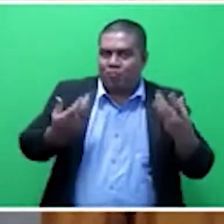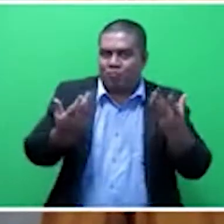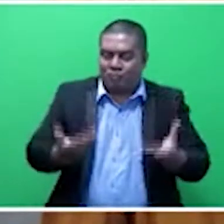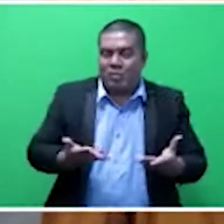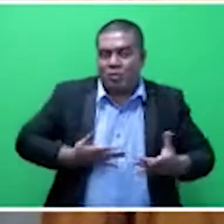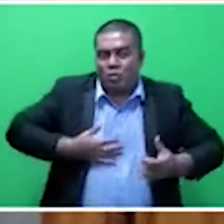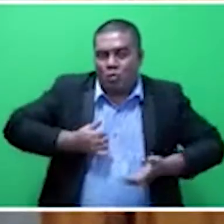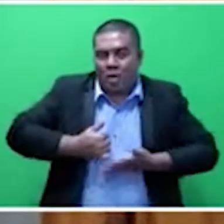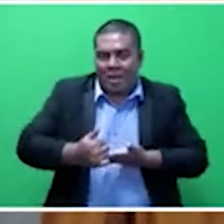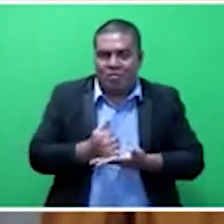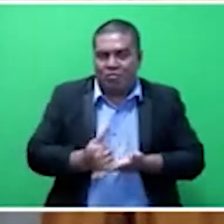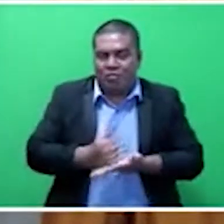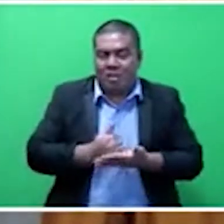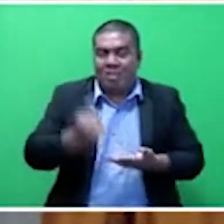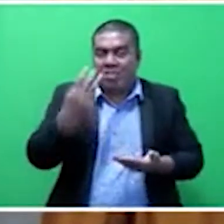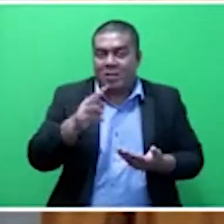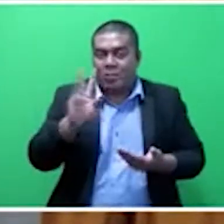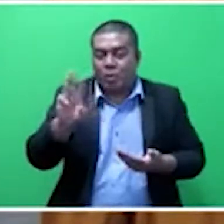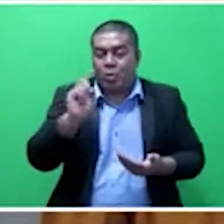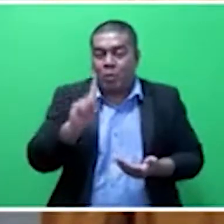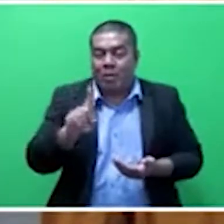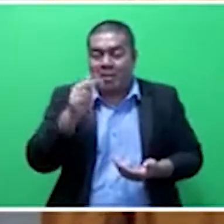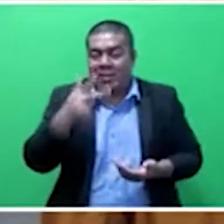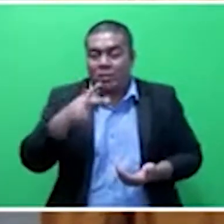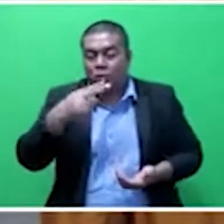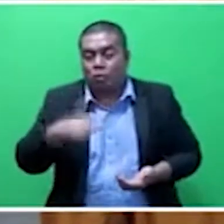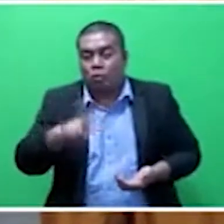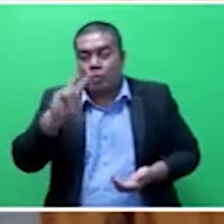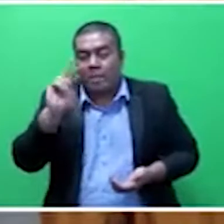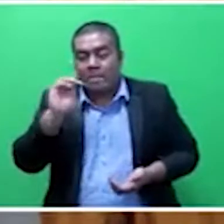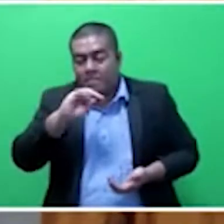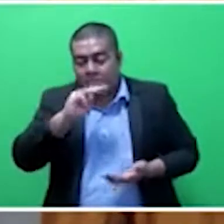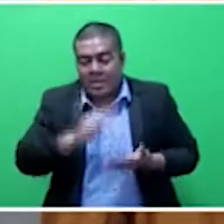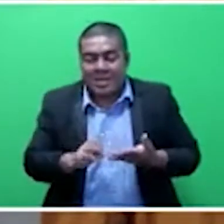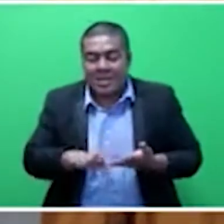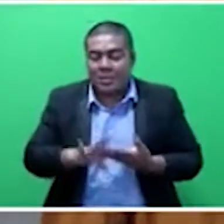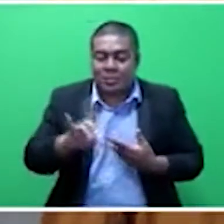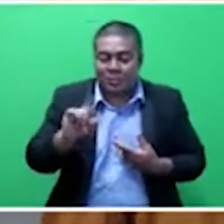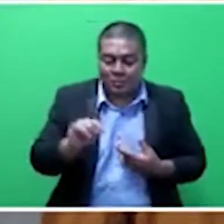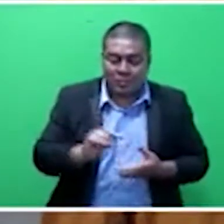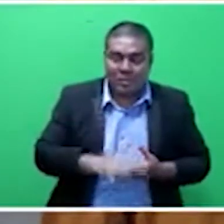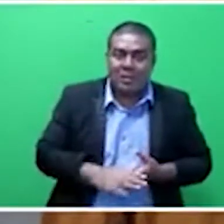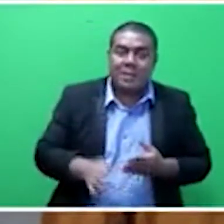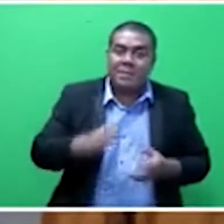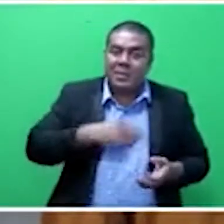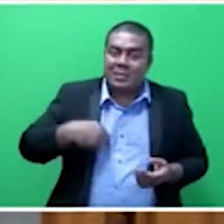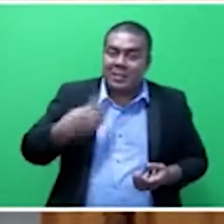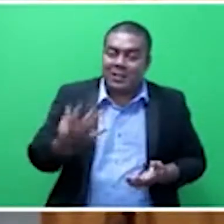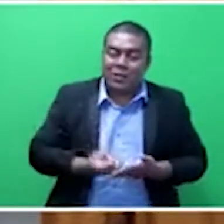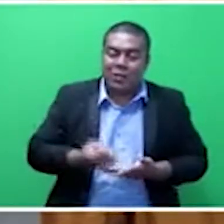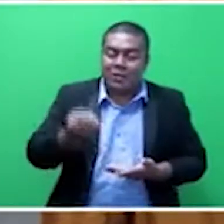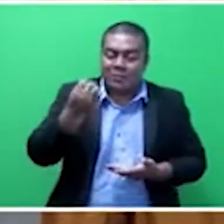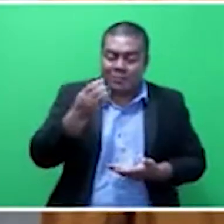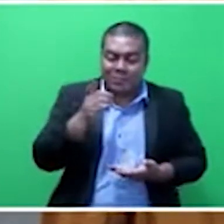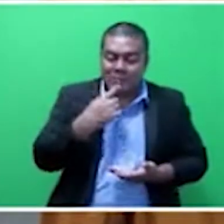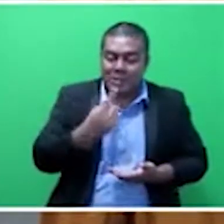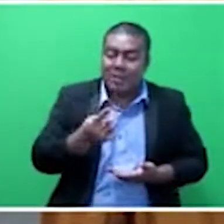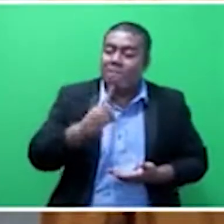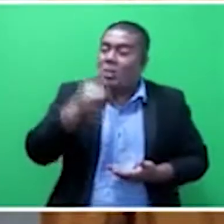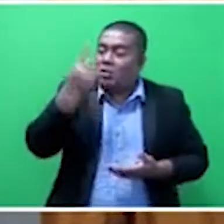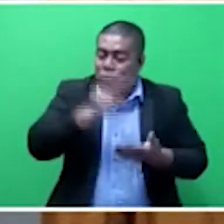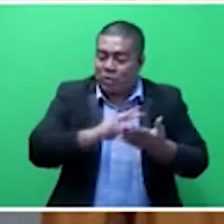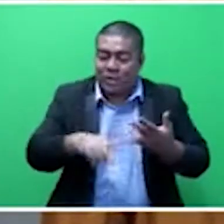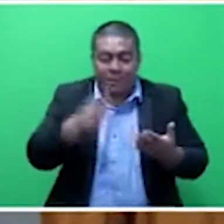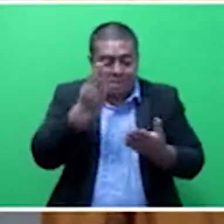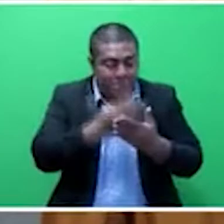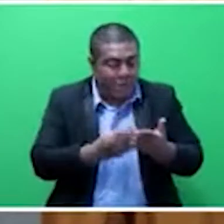of 3.812 million to get the recovery going. As the Minister of Economy said on the first reading of the budget last week,